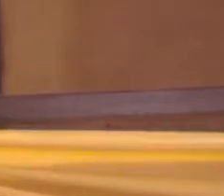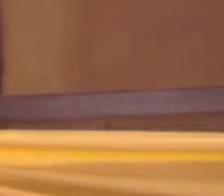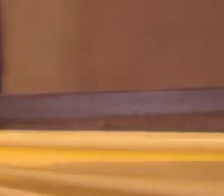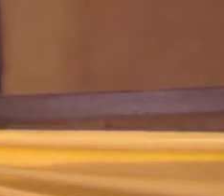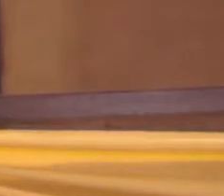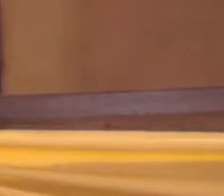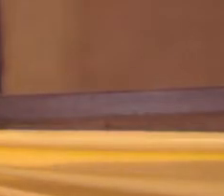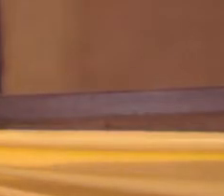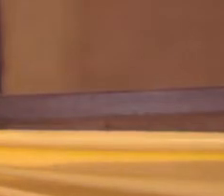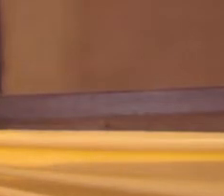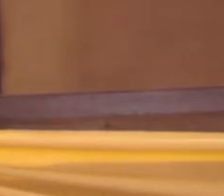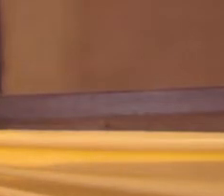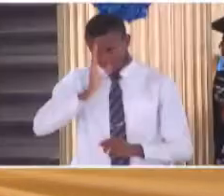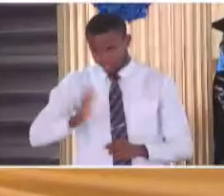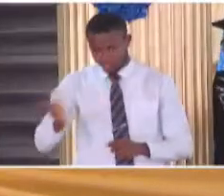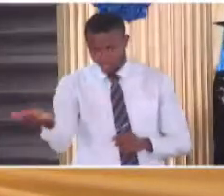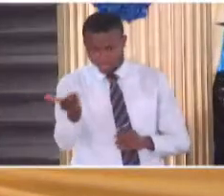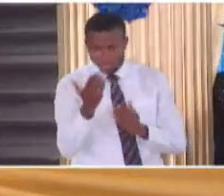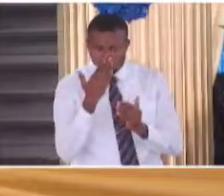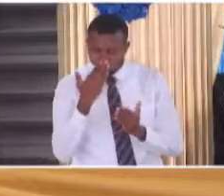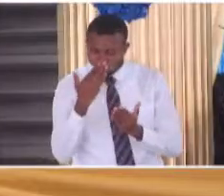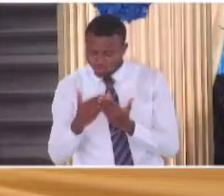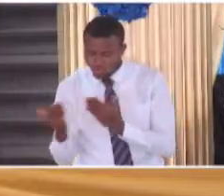and gentlemen, good morning.